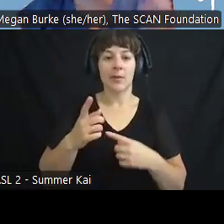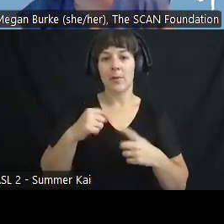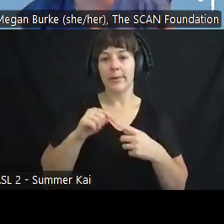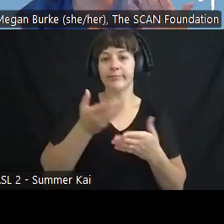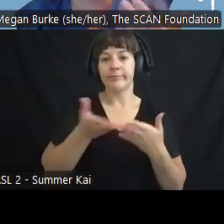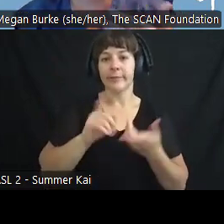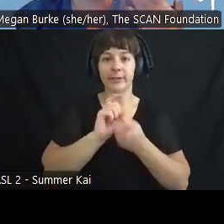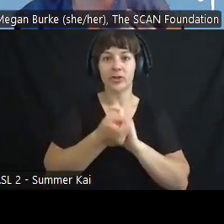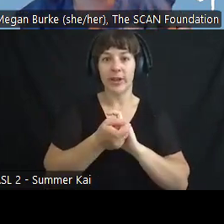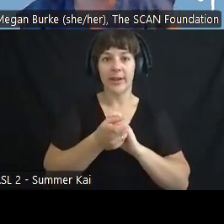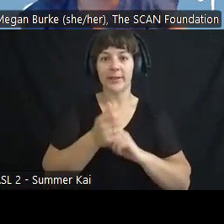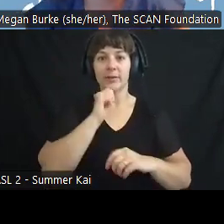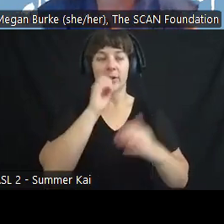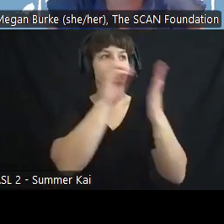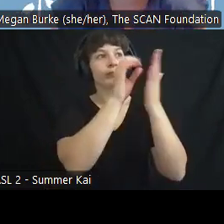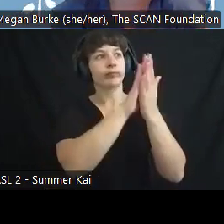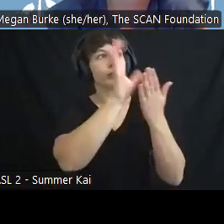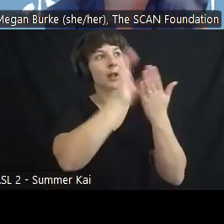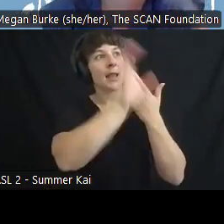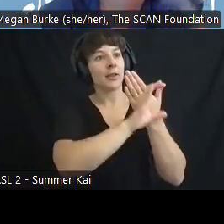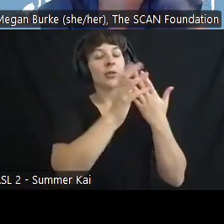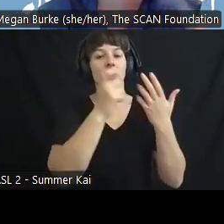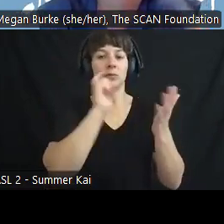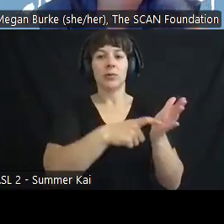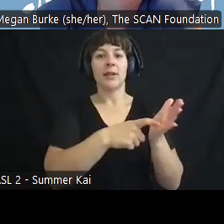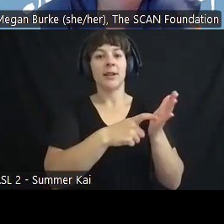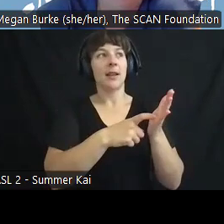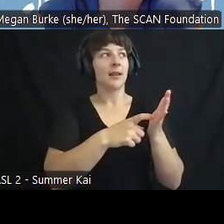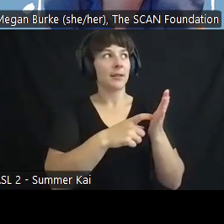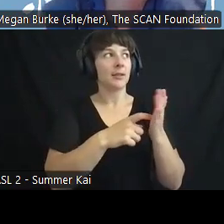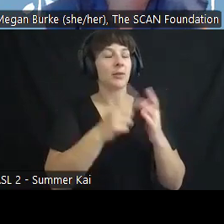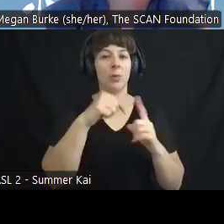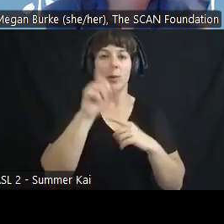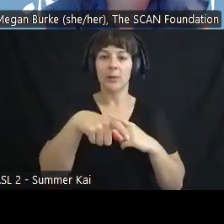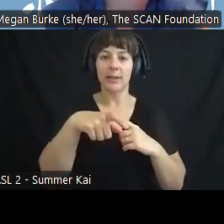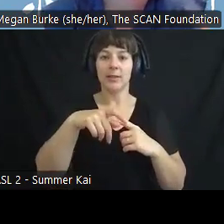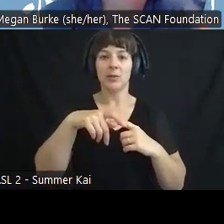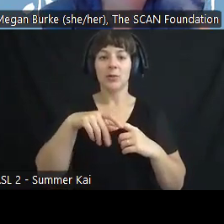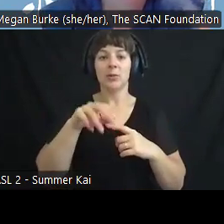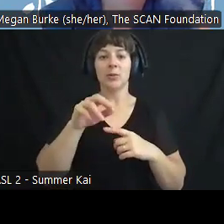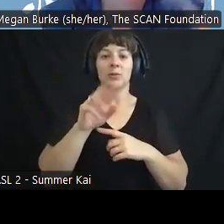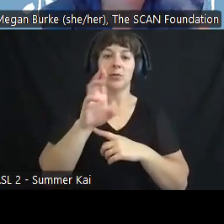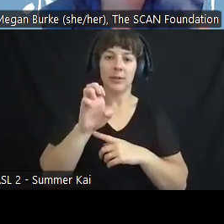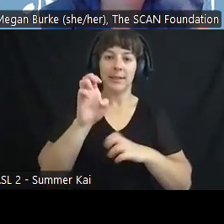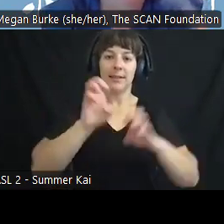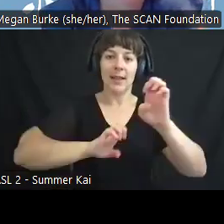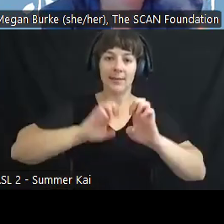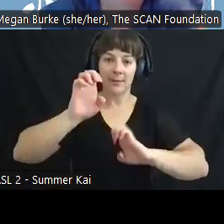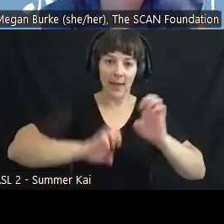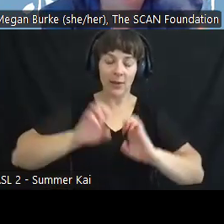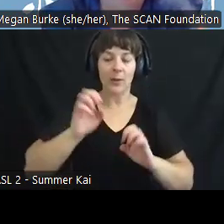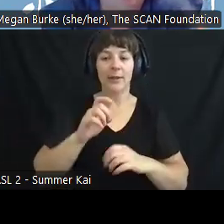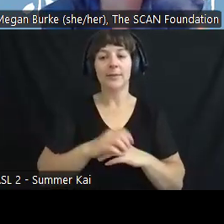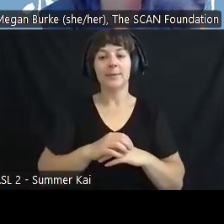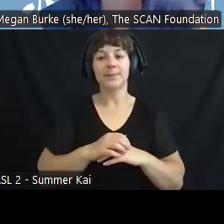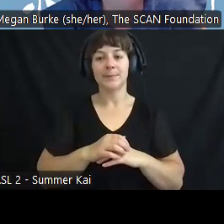like on a calendar, but are there triggers that we can put in place for that reassessment? Thinking about the implementation of a